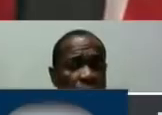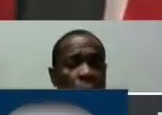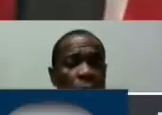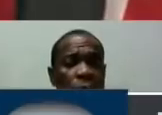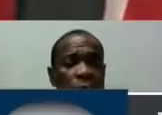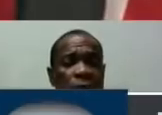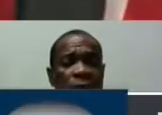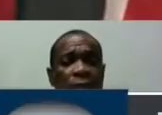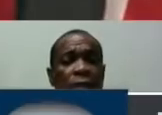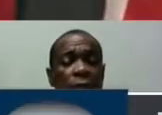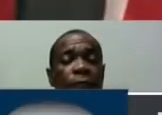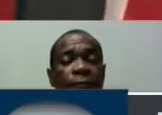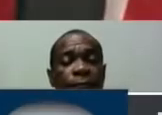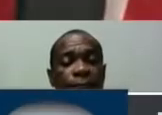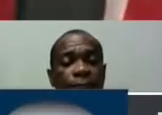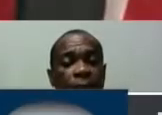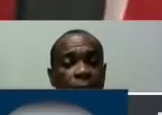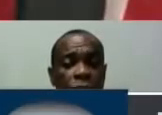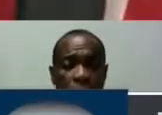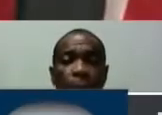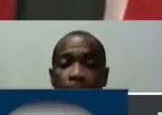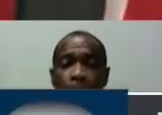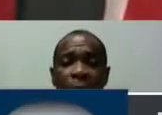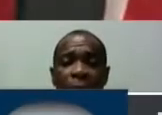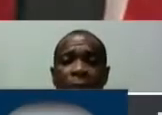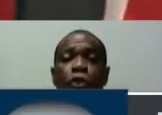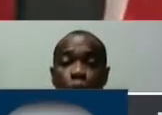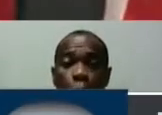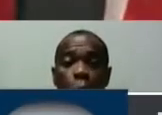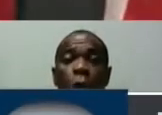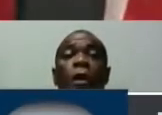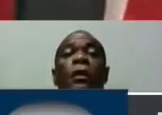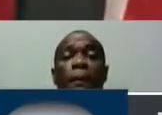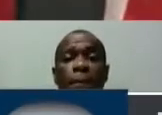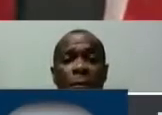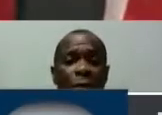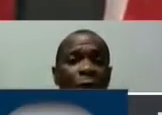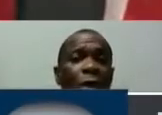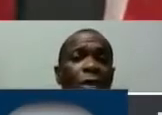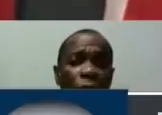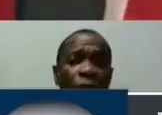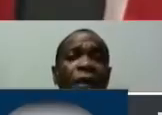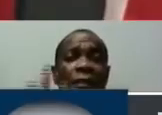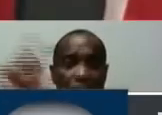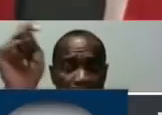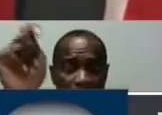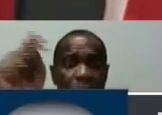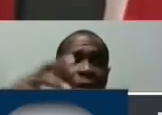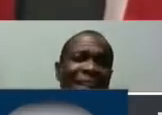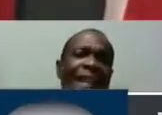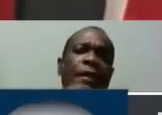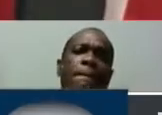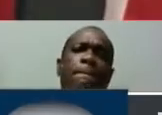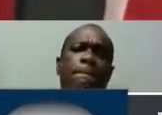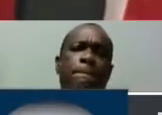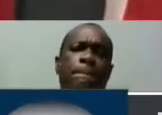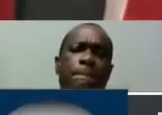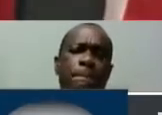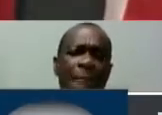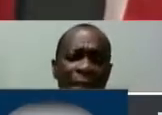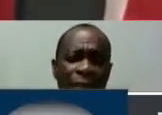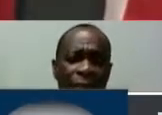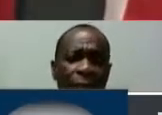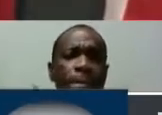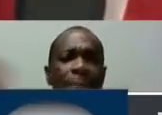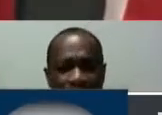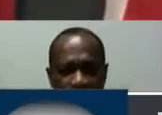to ensure that the population in Tobago gets the kind of care and attention that is available and required.